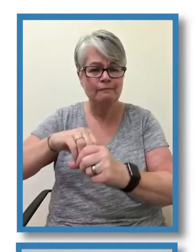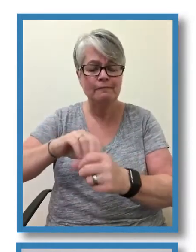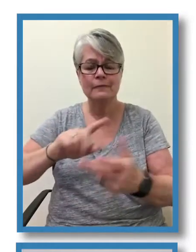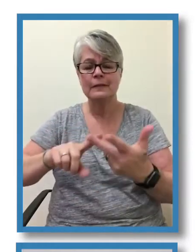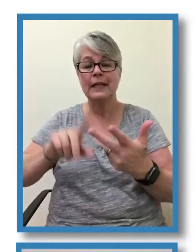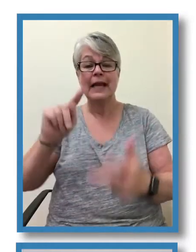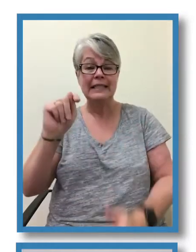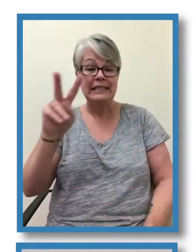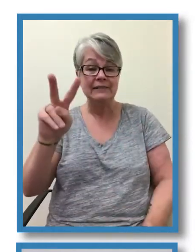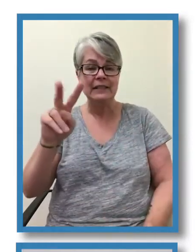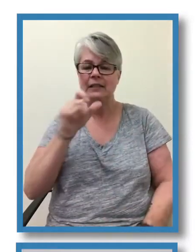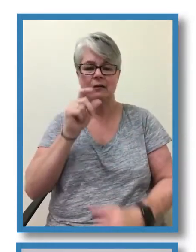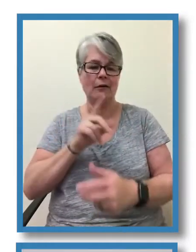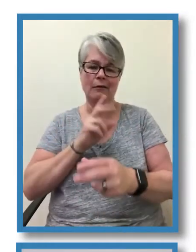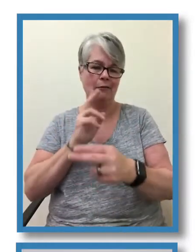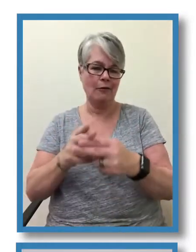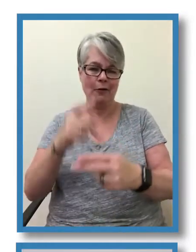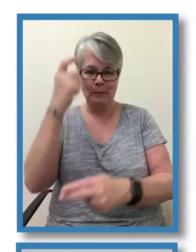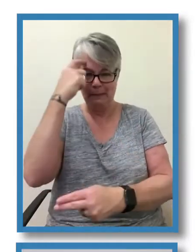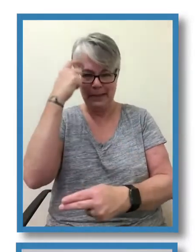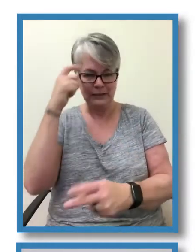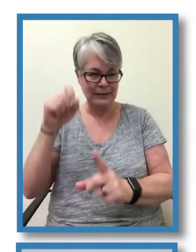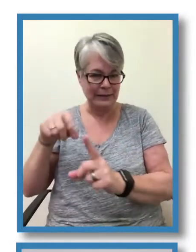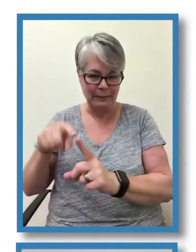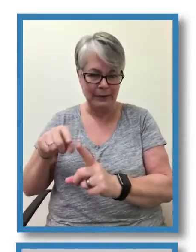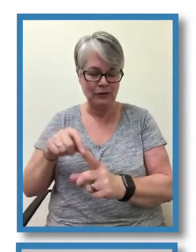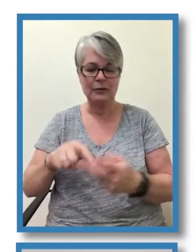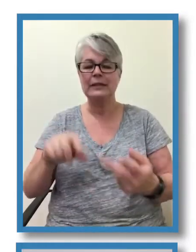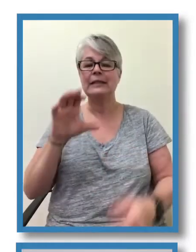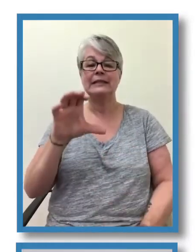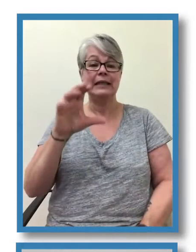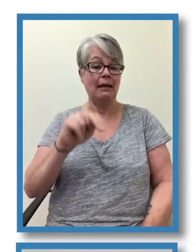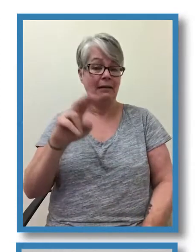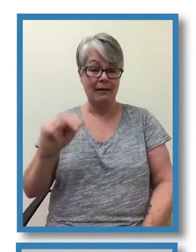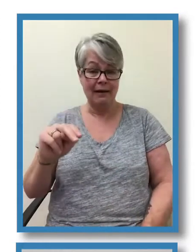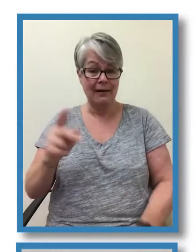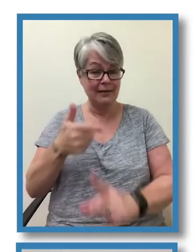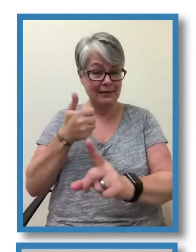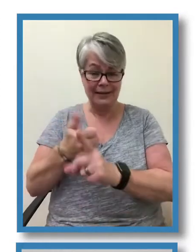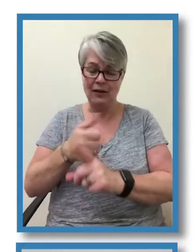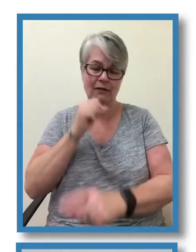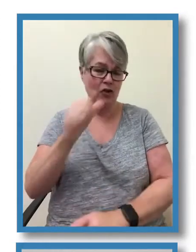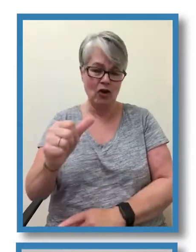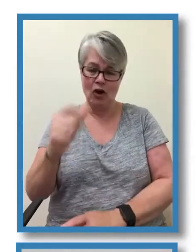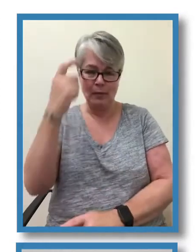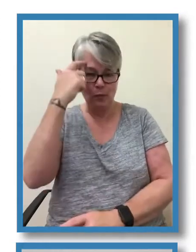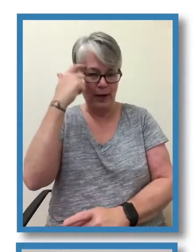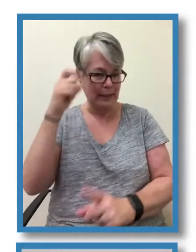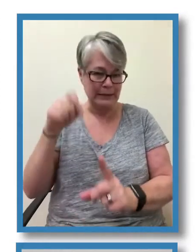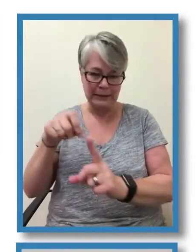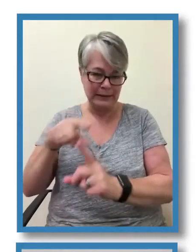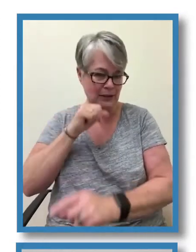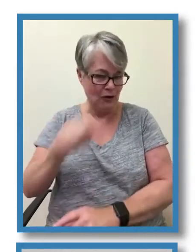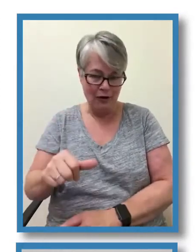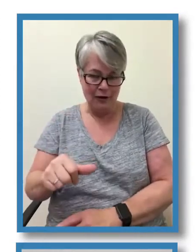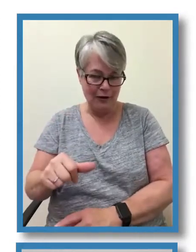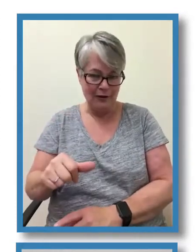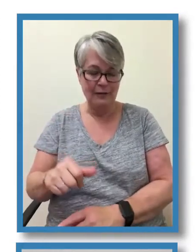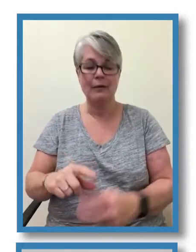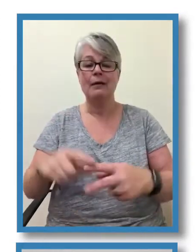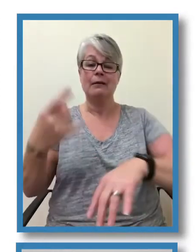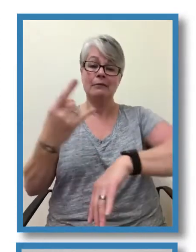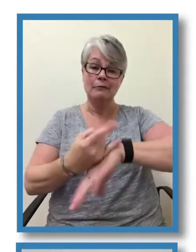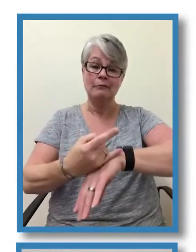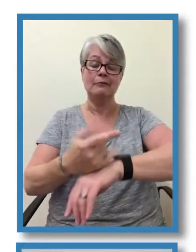Alcohol and drugs. If people already have cognitive impairment, something that might affect their cognition, it doesn't make any sense for them to continue to drinking. And so